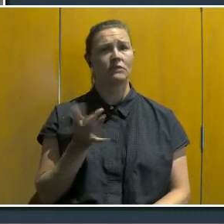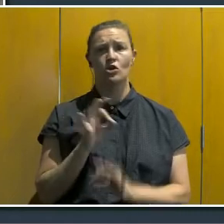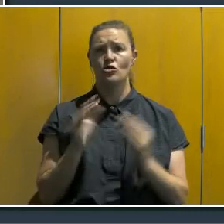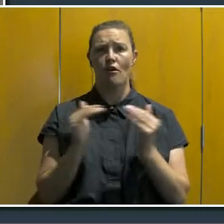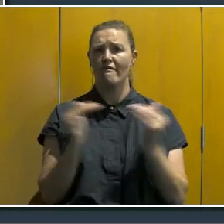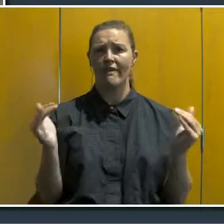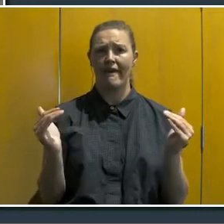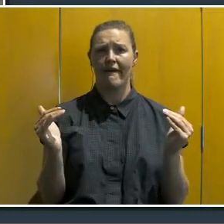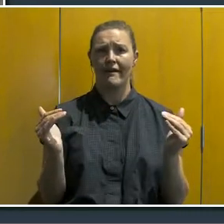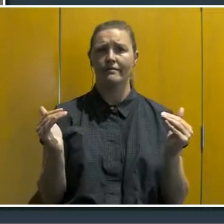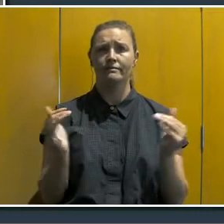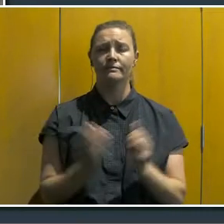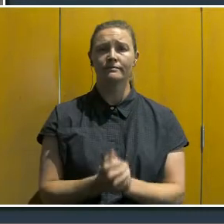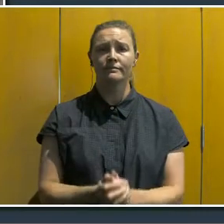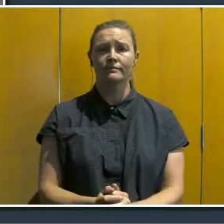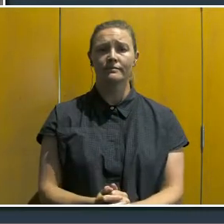unfairly treated.